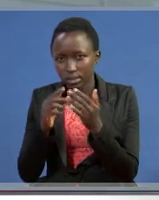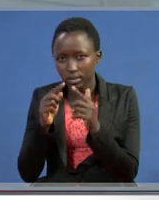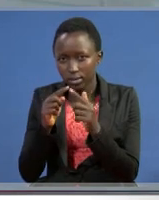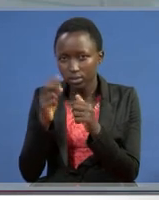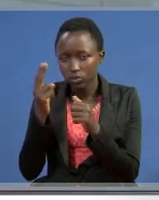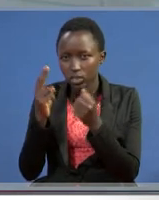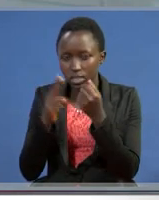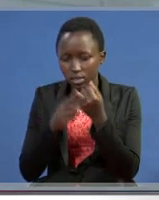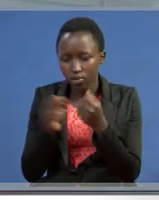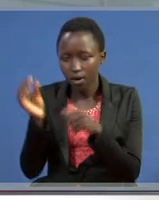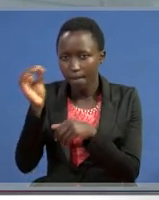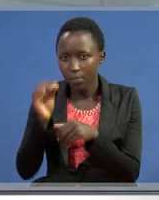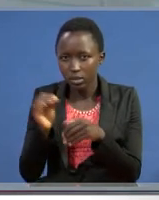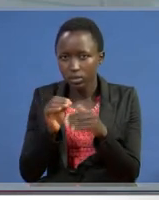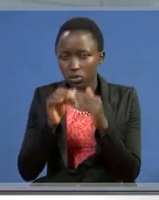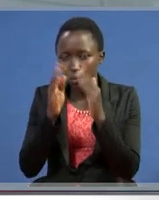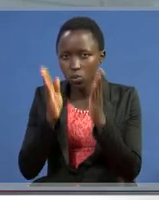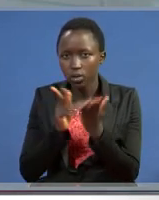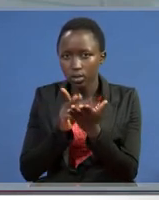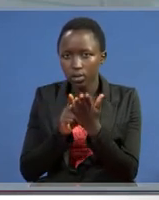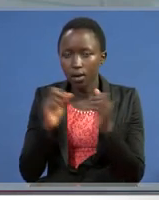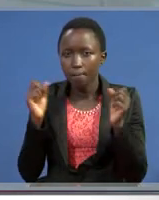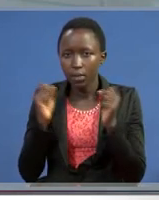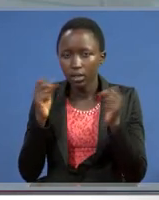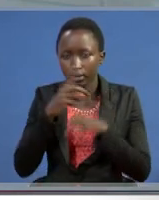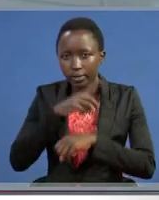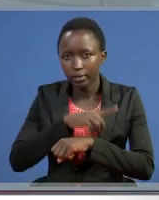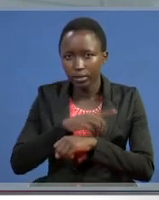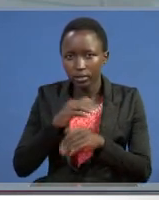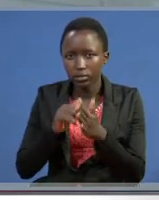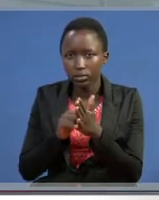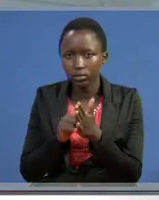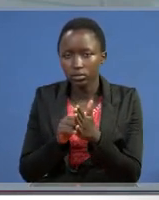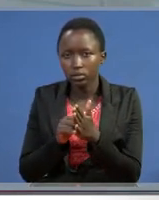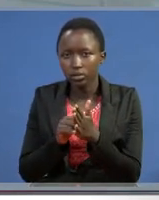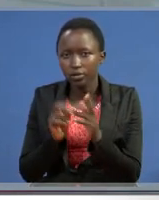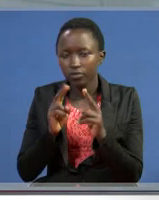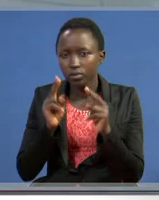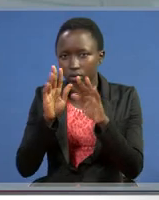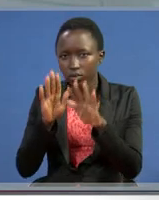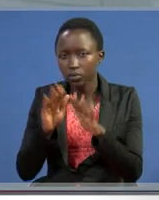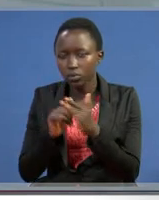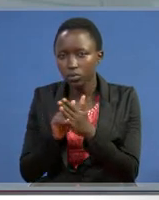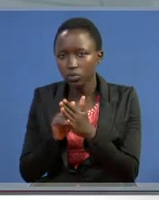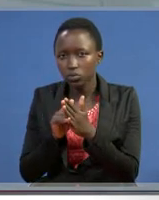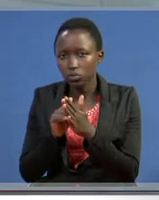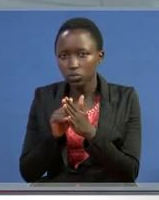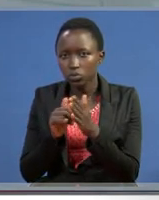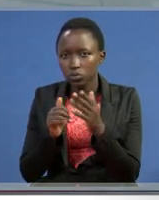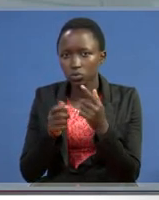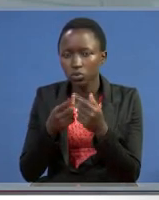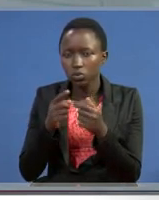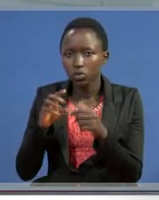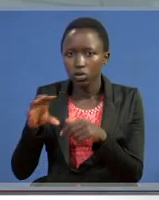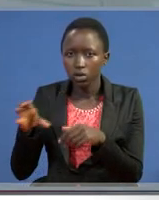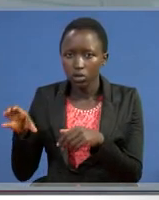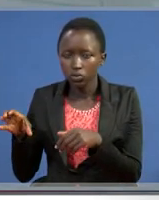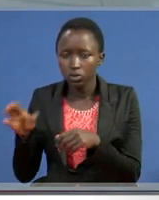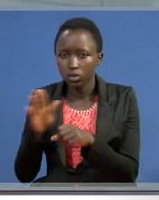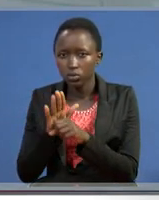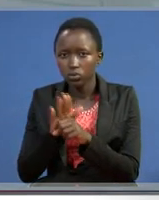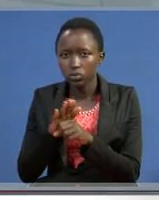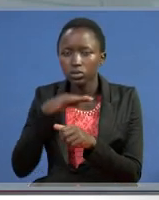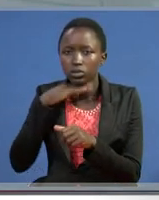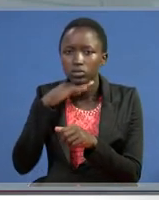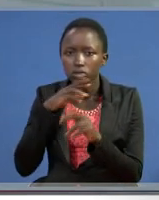to twenty seven percent as the world marks World Malaria day it remains as significant within or rather win in a County where most of